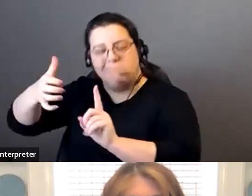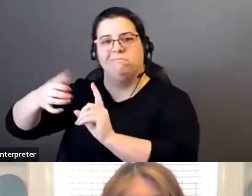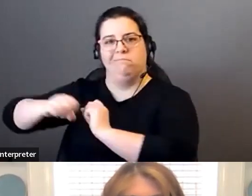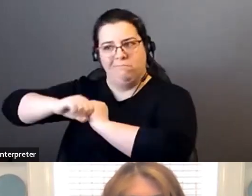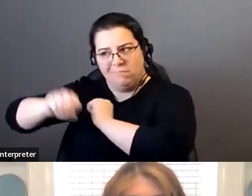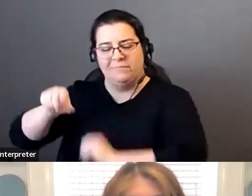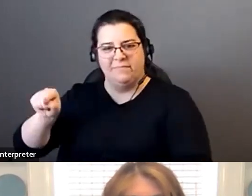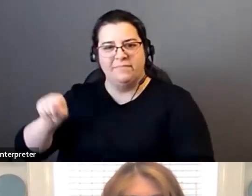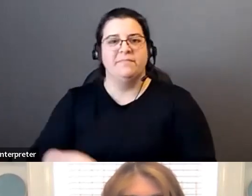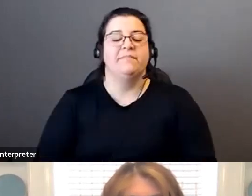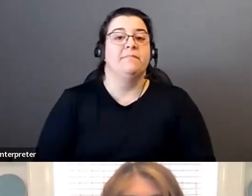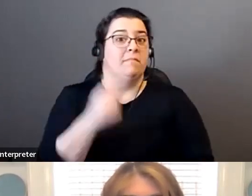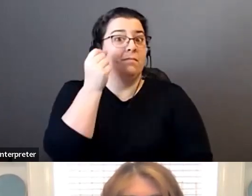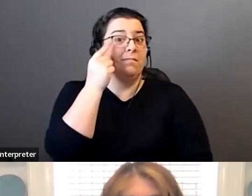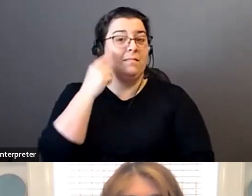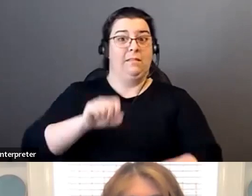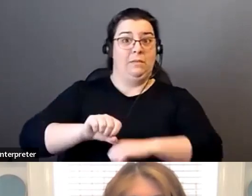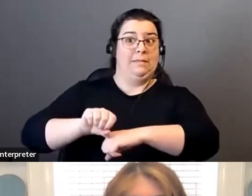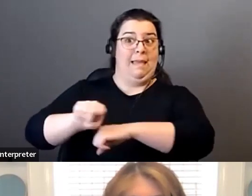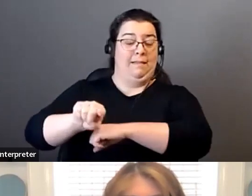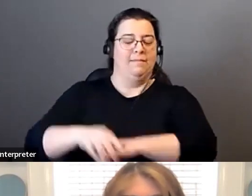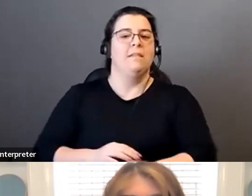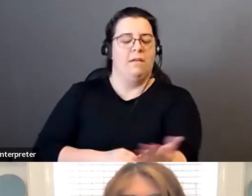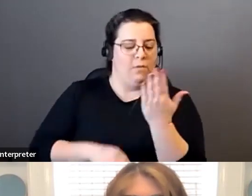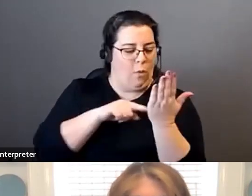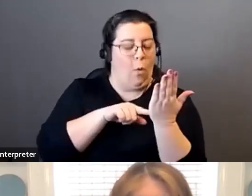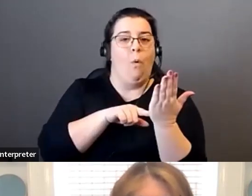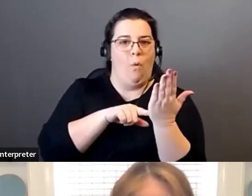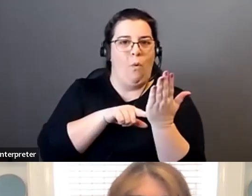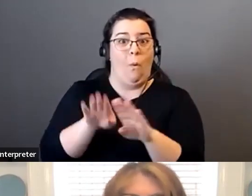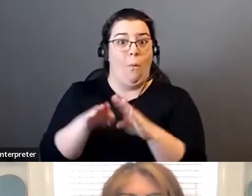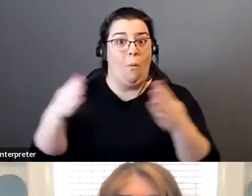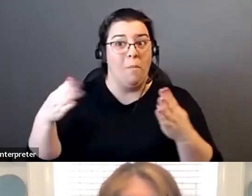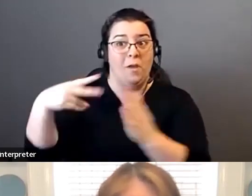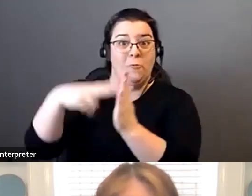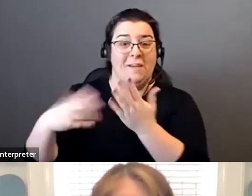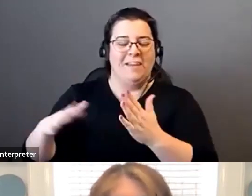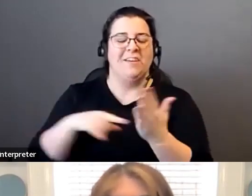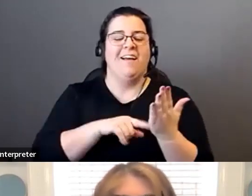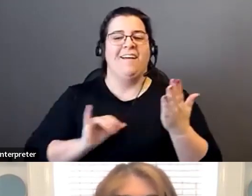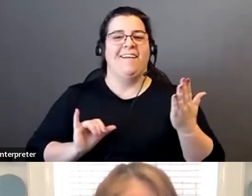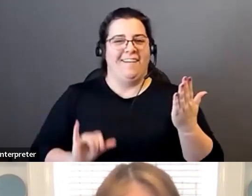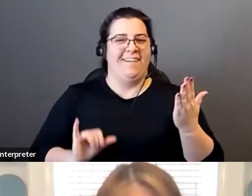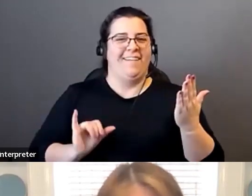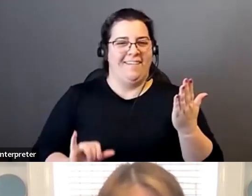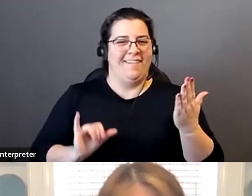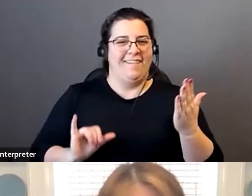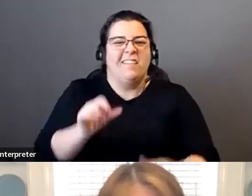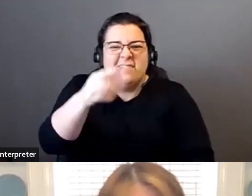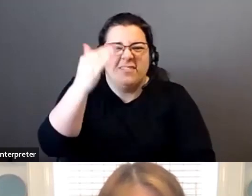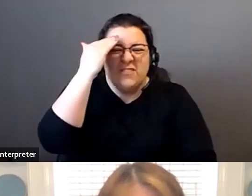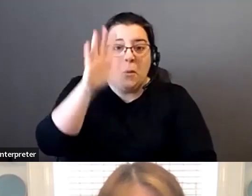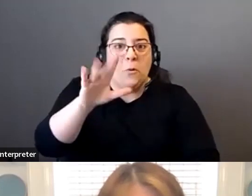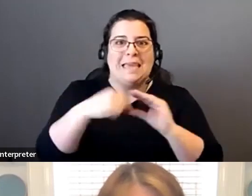they've opened it, then you can follow up with them. Because people don't like getting emails that read receipt. No one likes that. No